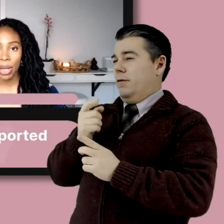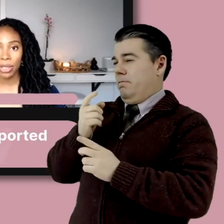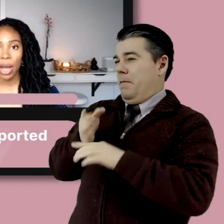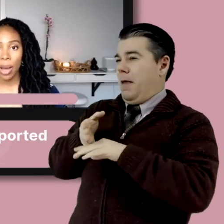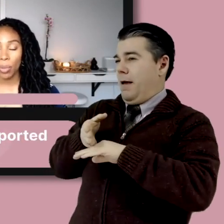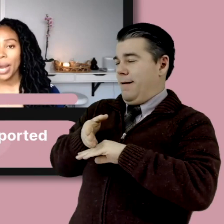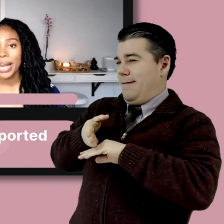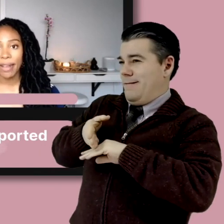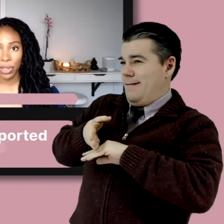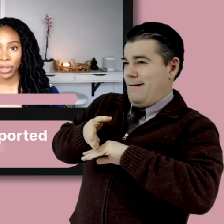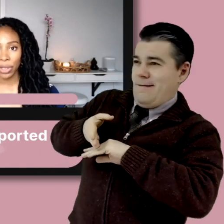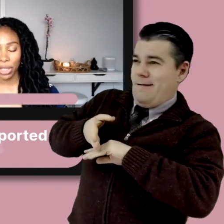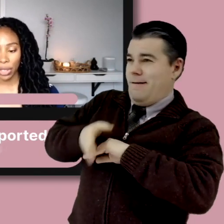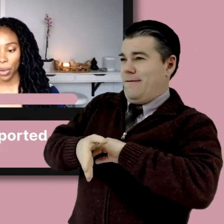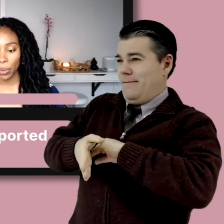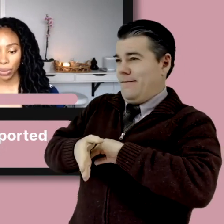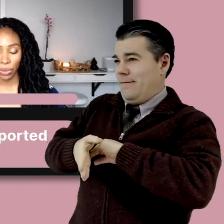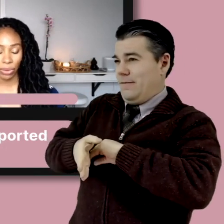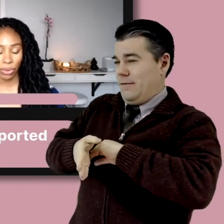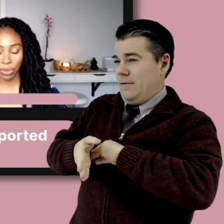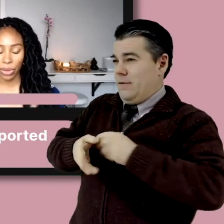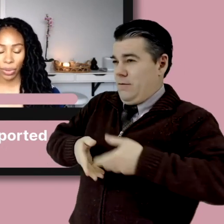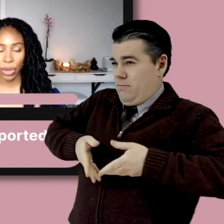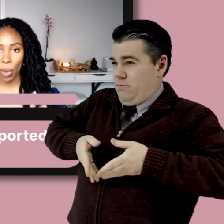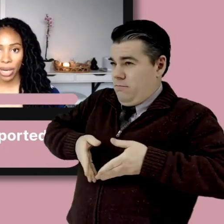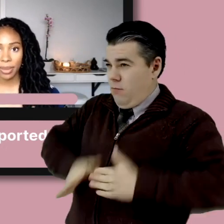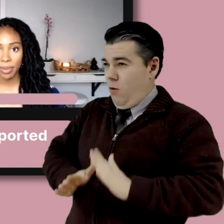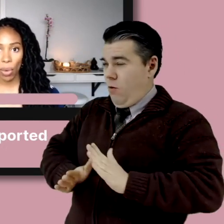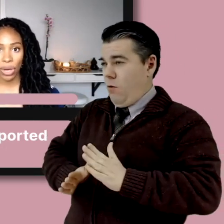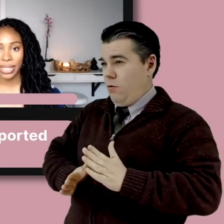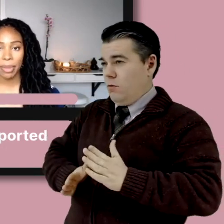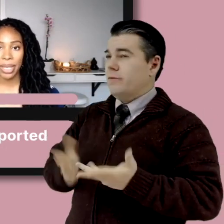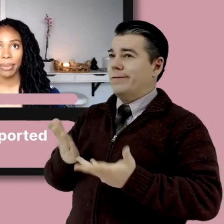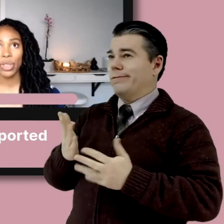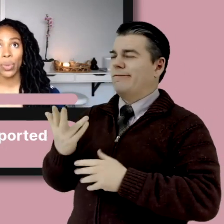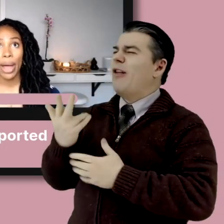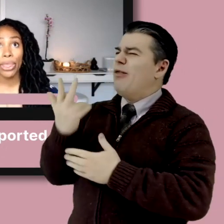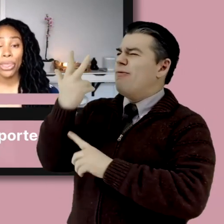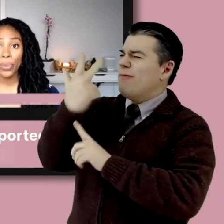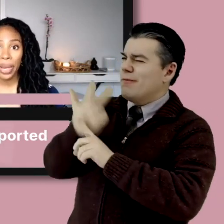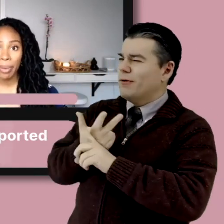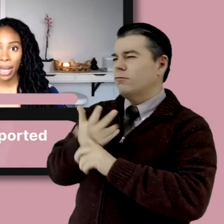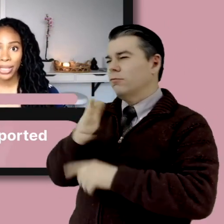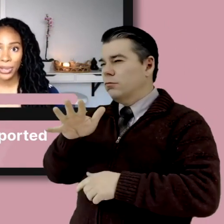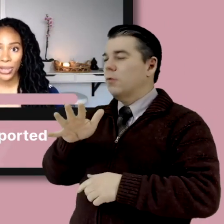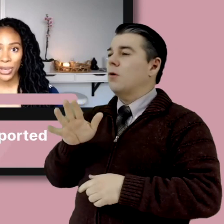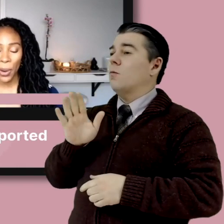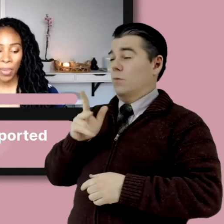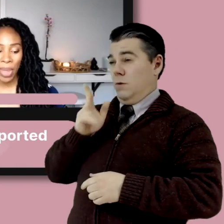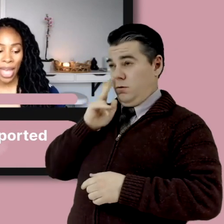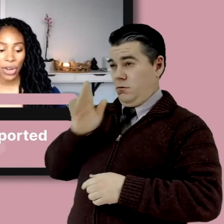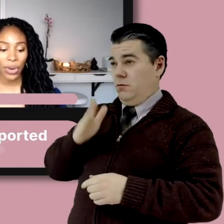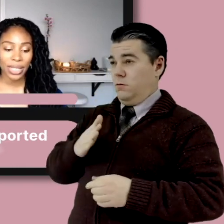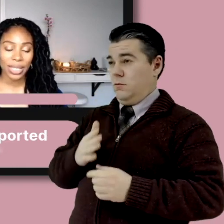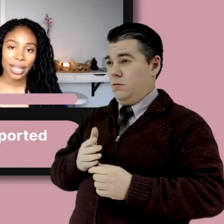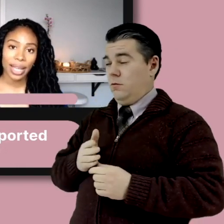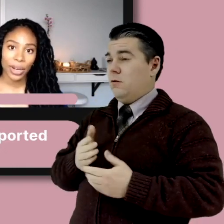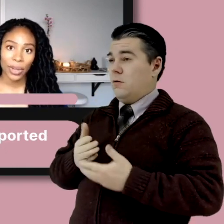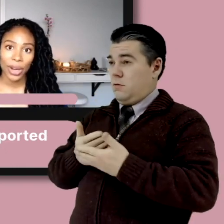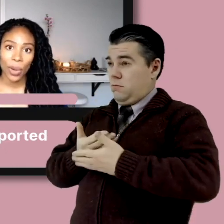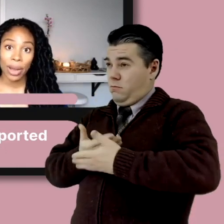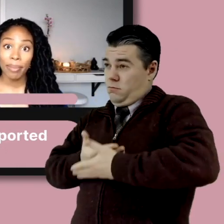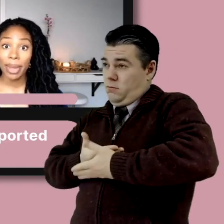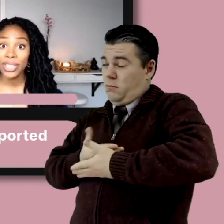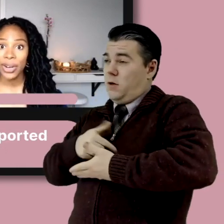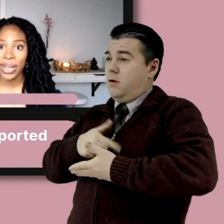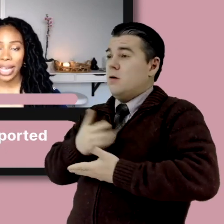come right after, your little one is born in tummy time. So around 3 months or so, you're going to see that your